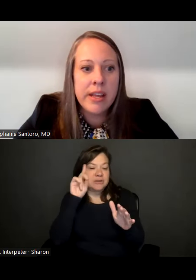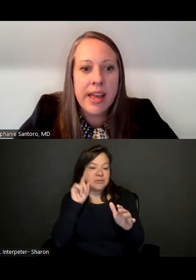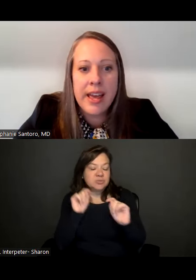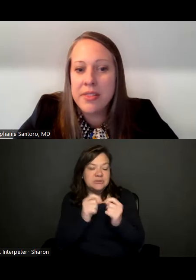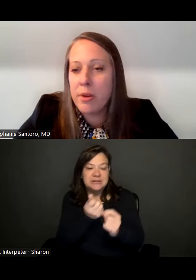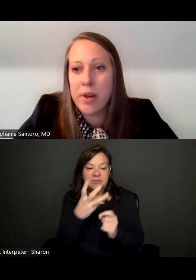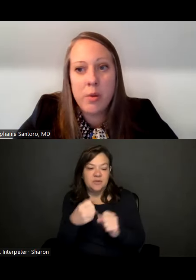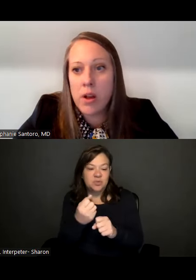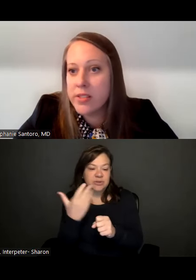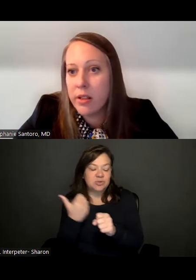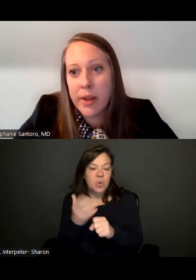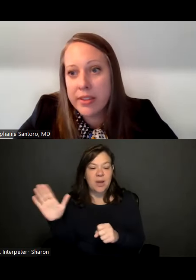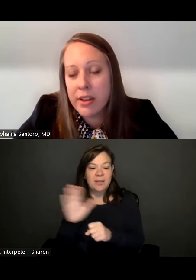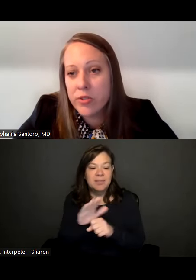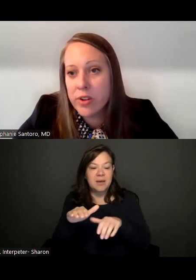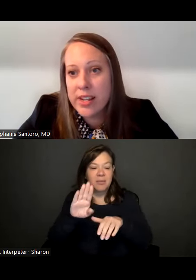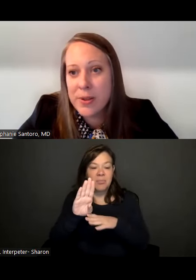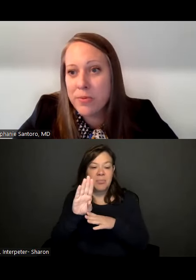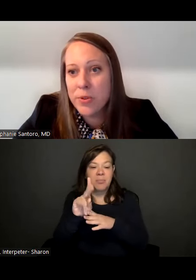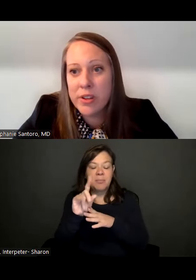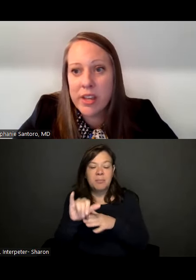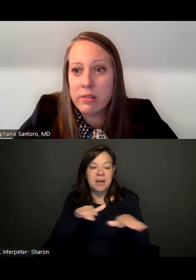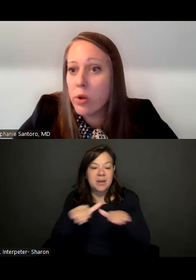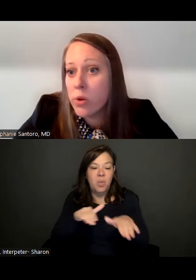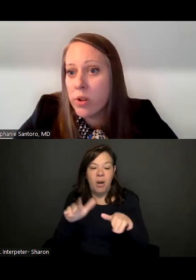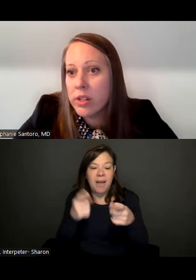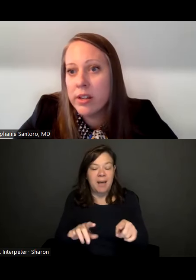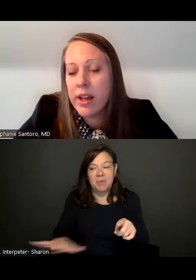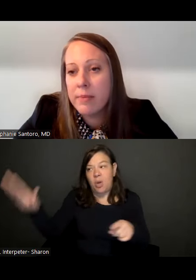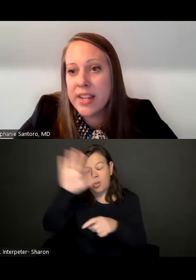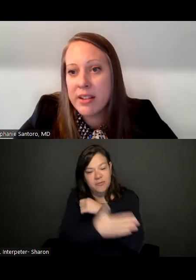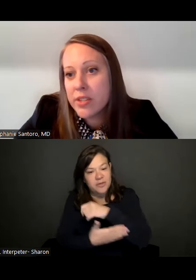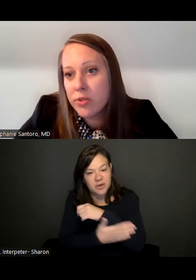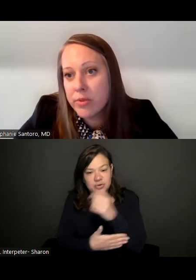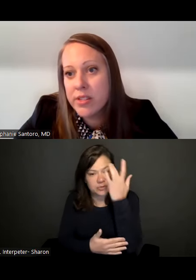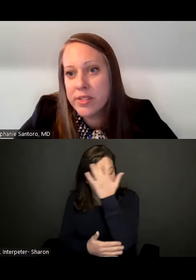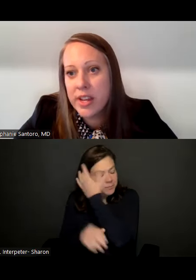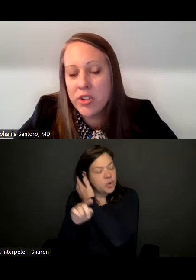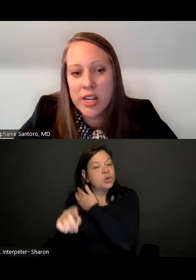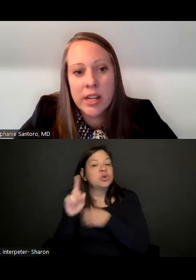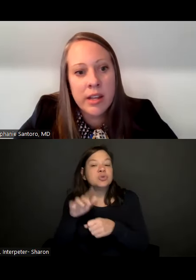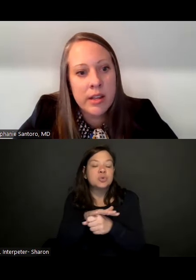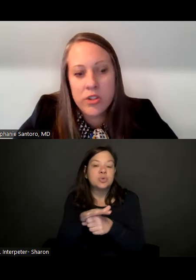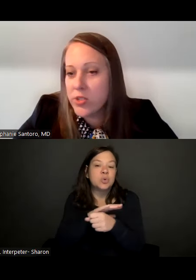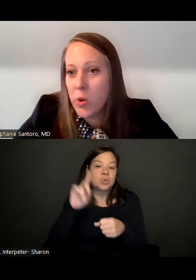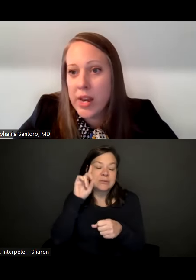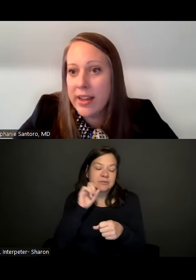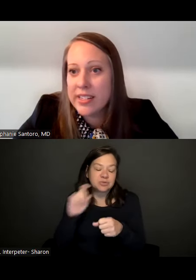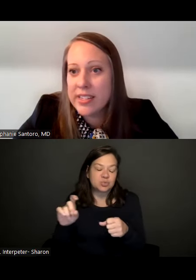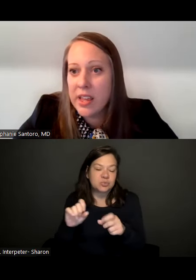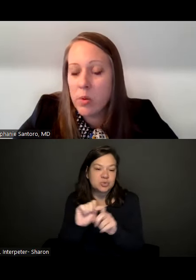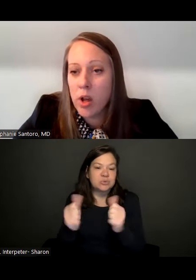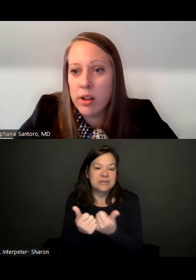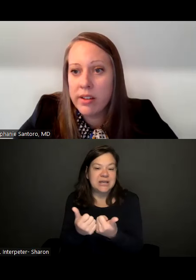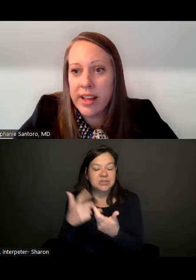ago, and there are buddy walks all around the country. So if you look at your local Down syndrome association, just going out